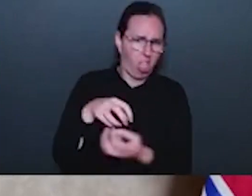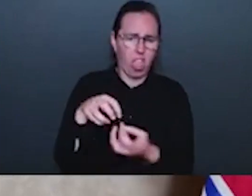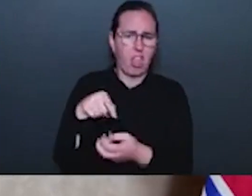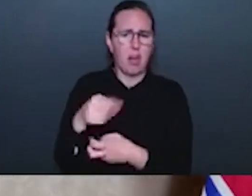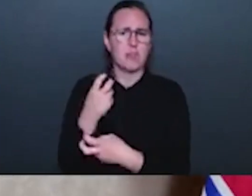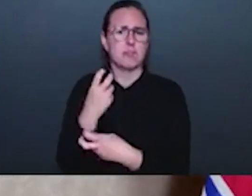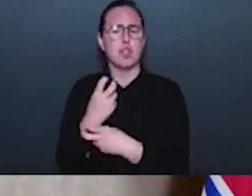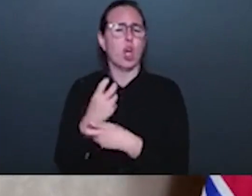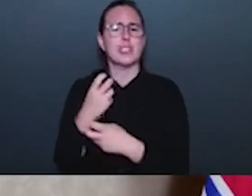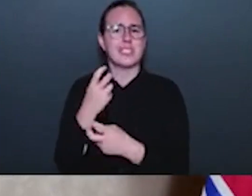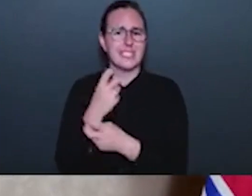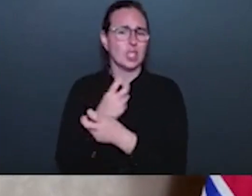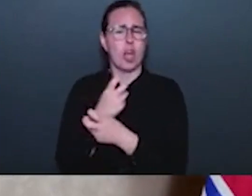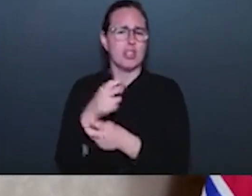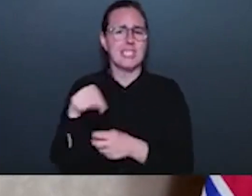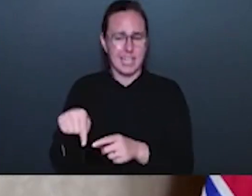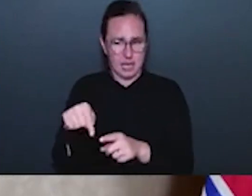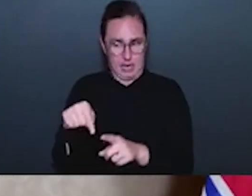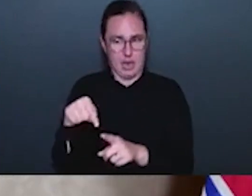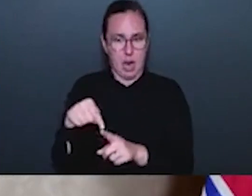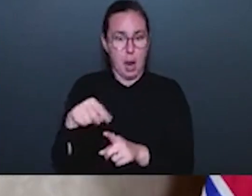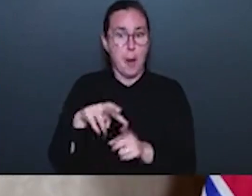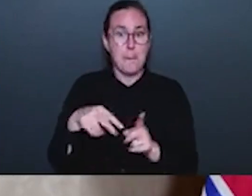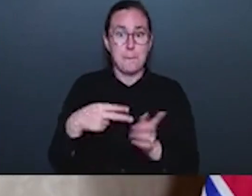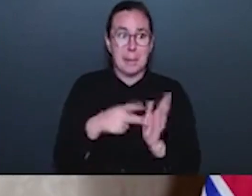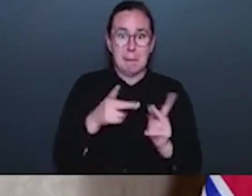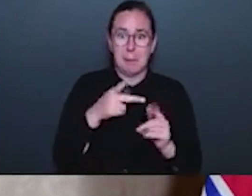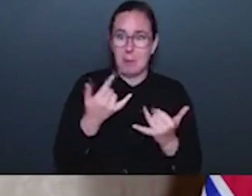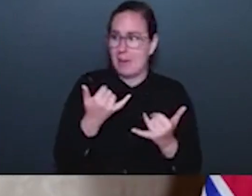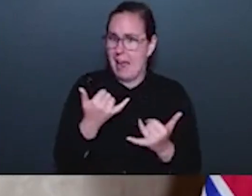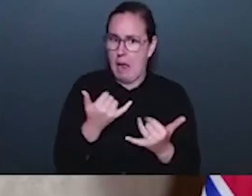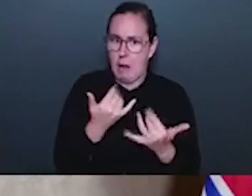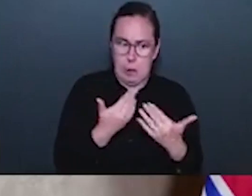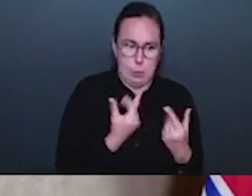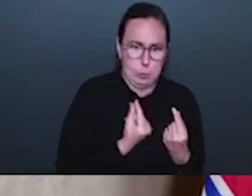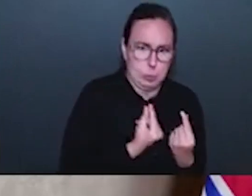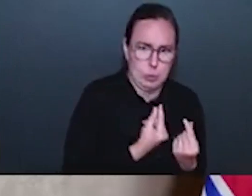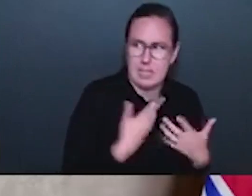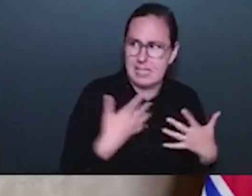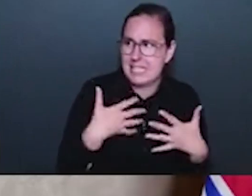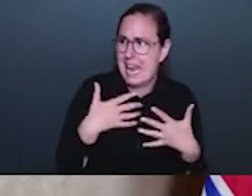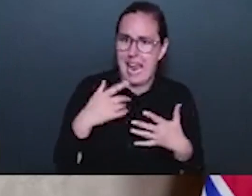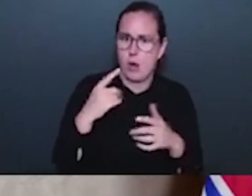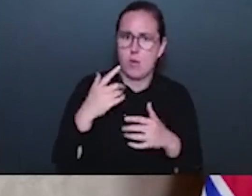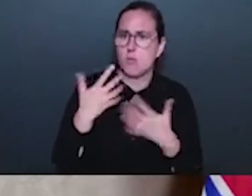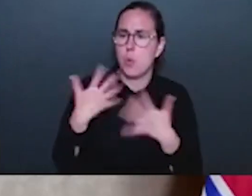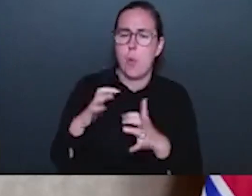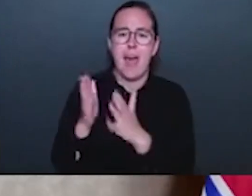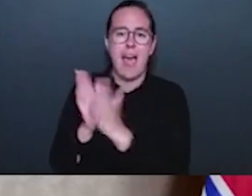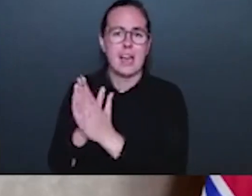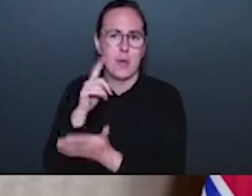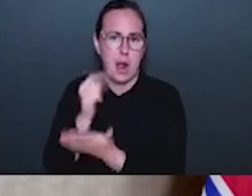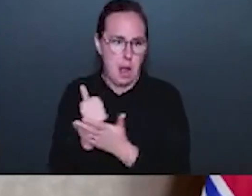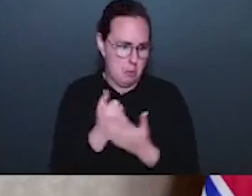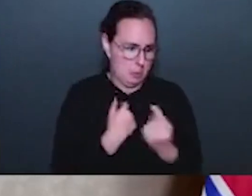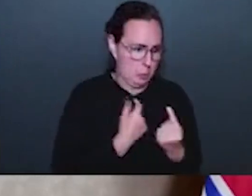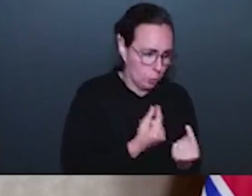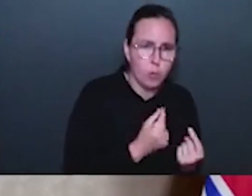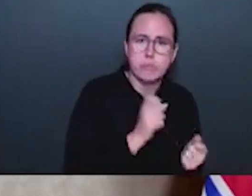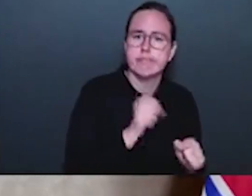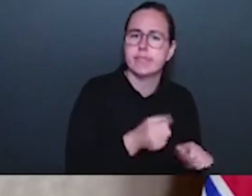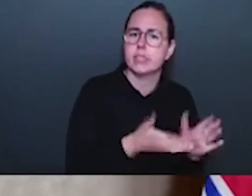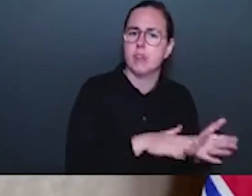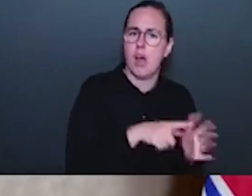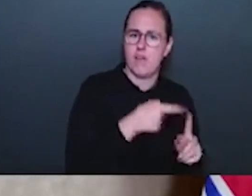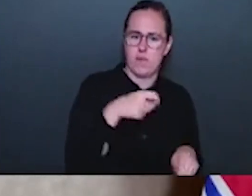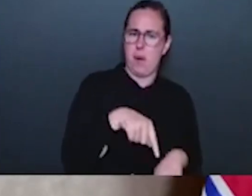not a criminal justice one. I want to say that this work would not have been possible without the